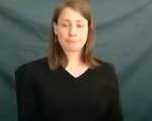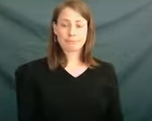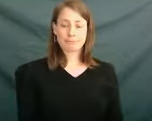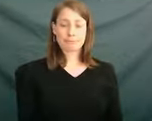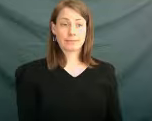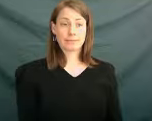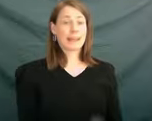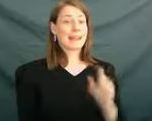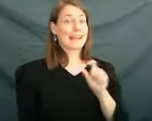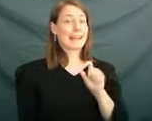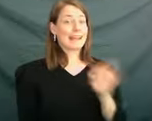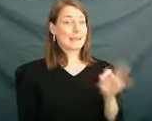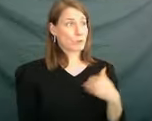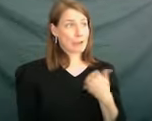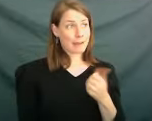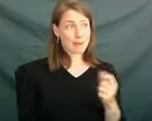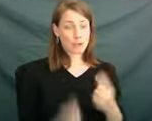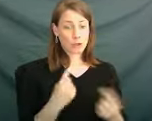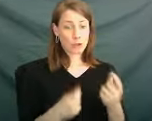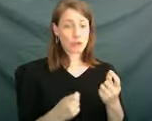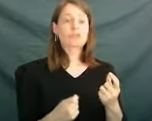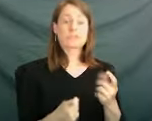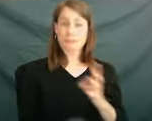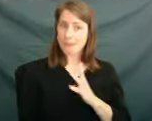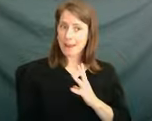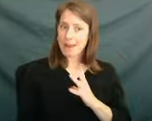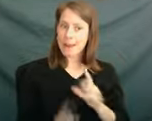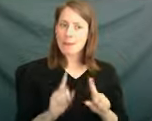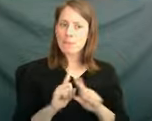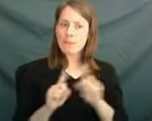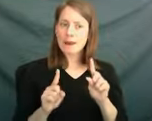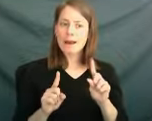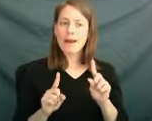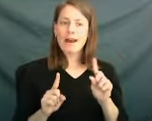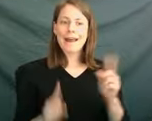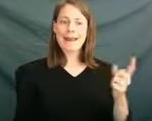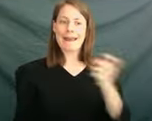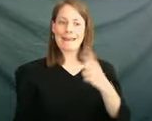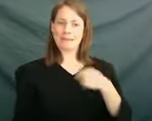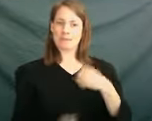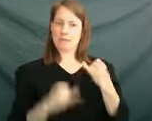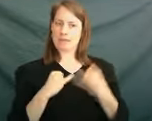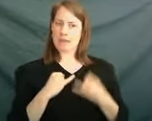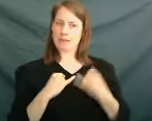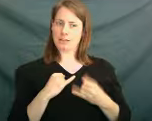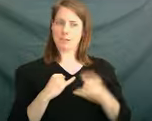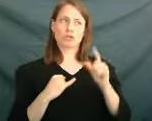Tempe? No, I'll come back at the end. You can take my diary. All right. So what I have to do?